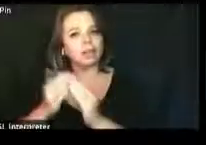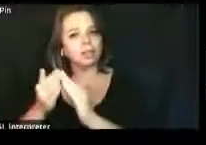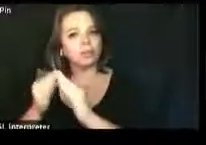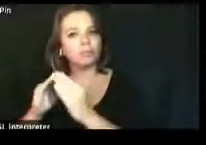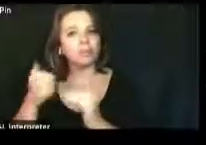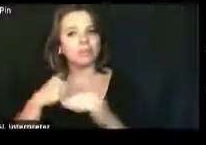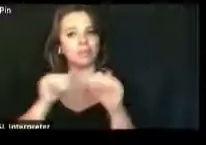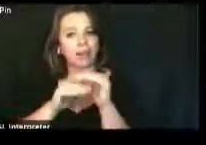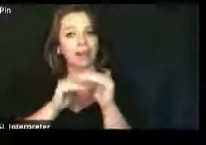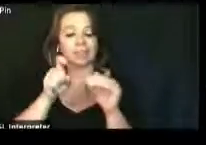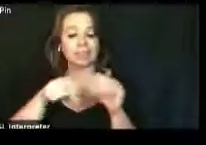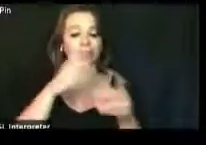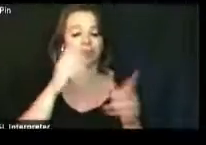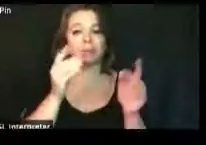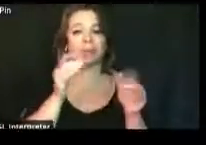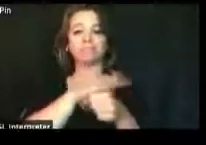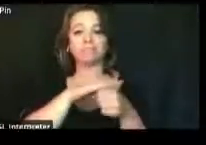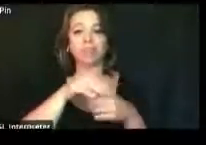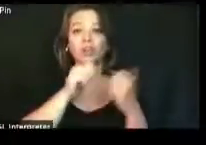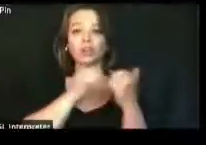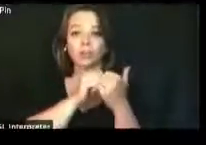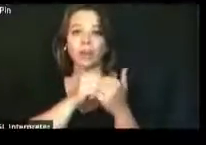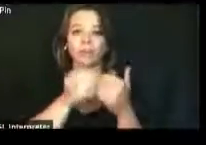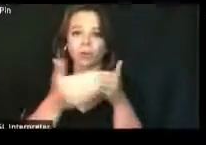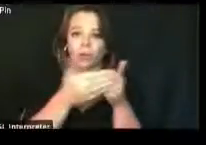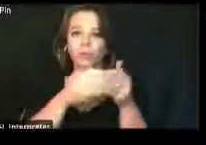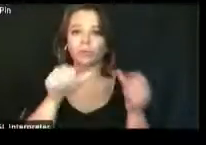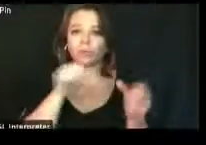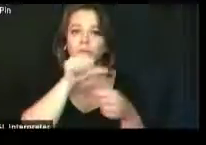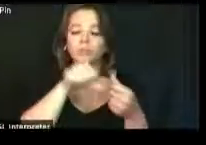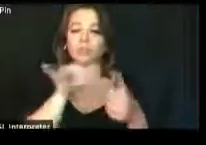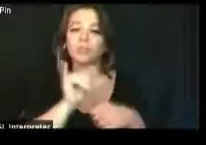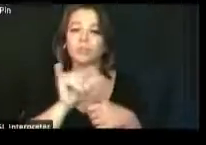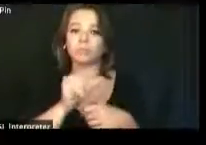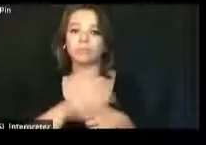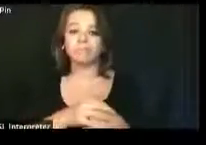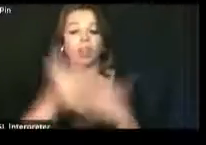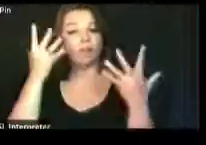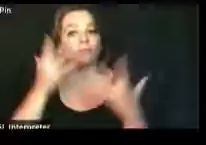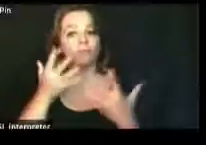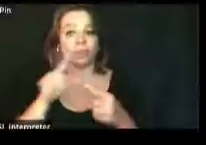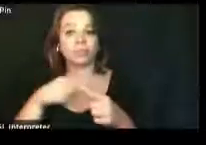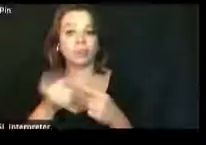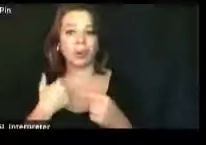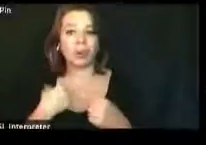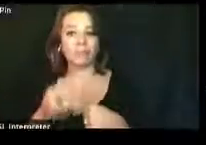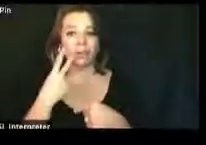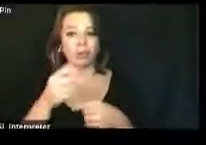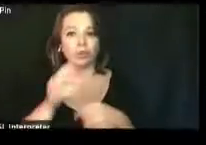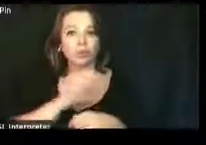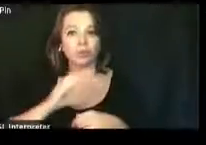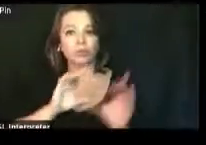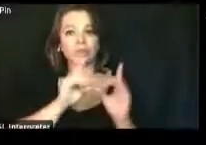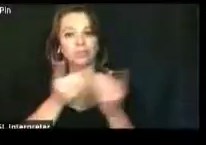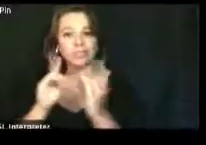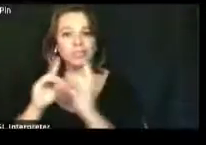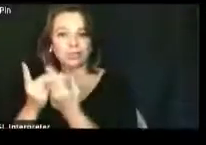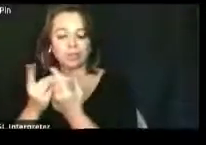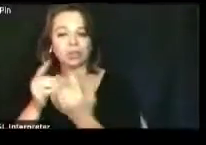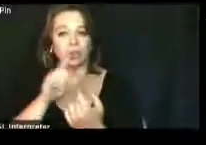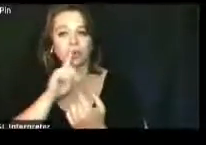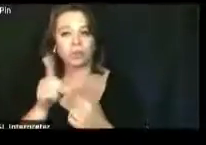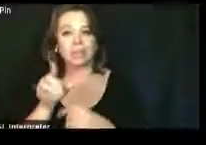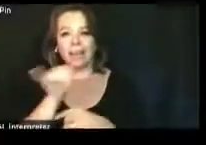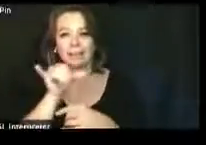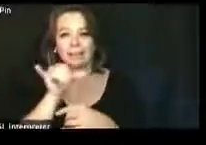located together and near each other. Now, unfortunately, when you have two congressional districts going through about the same street, that